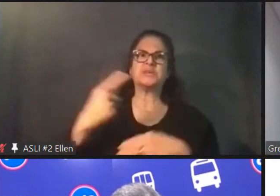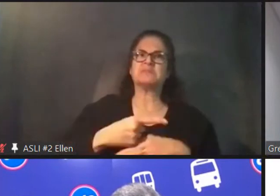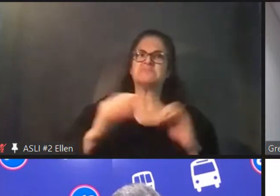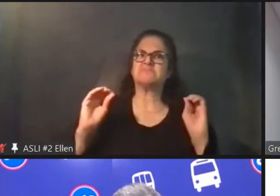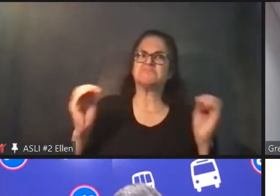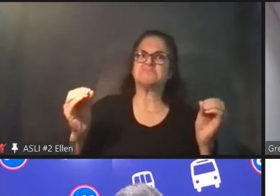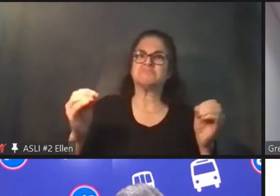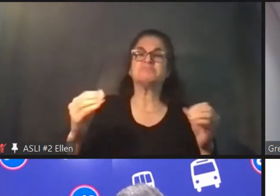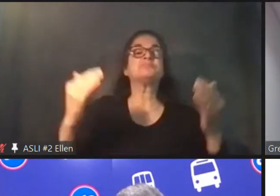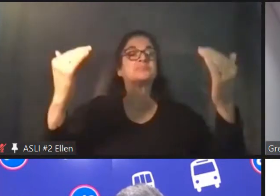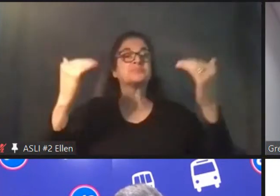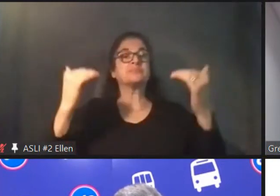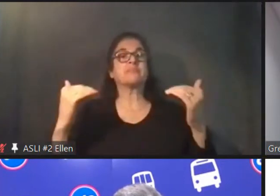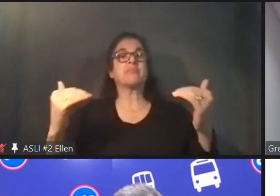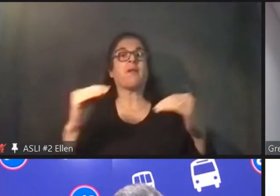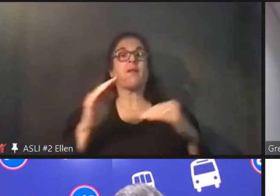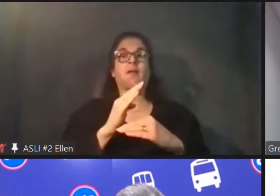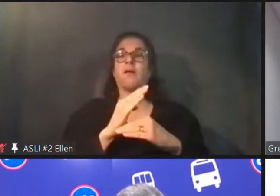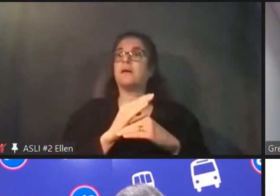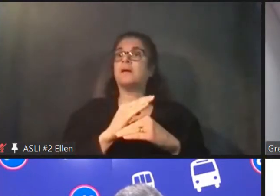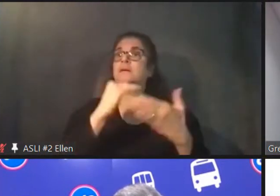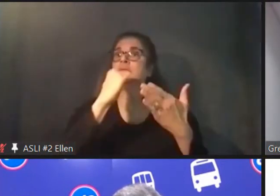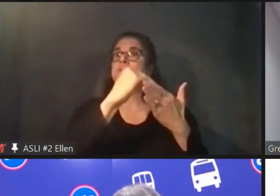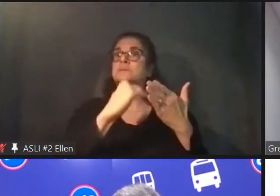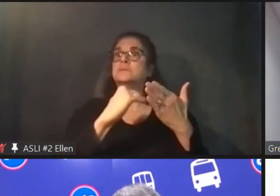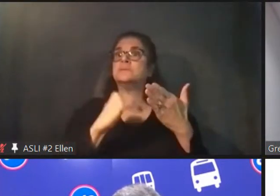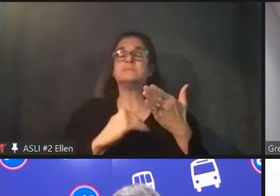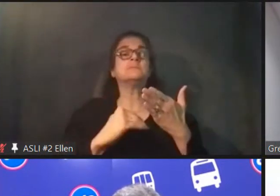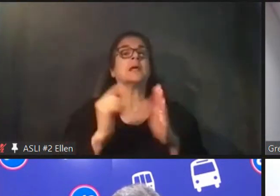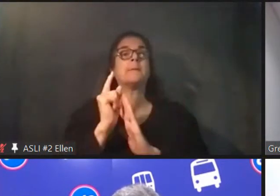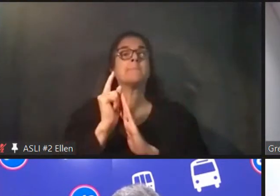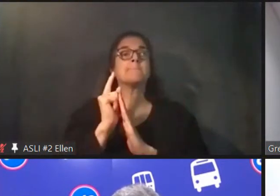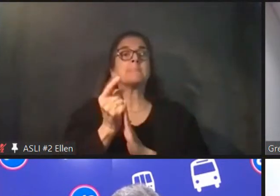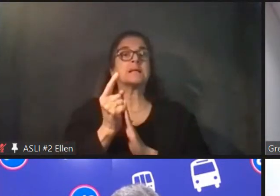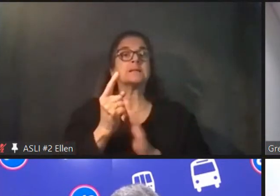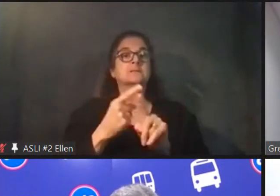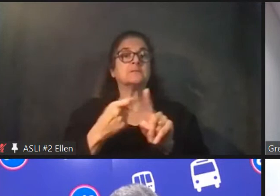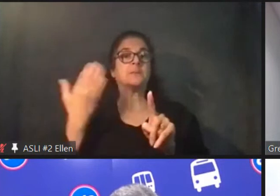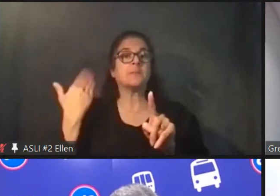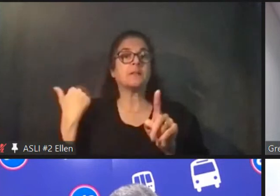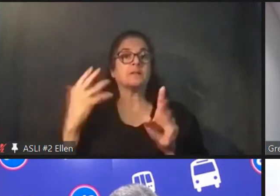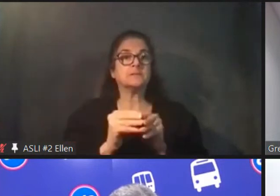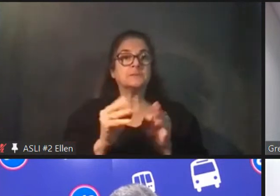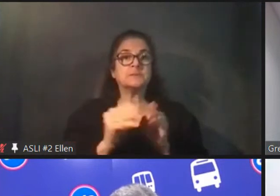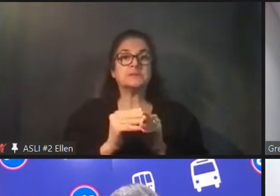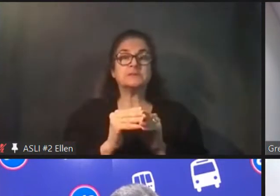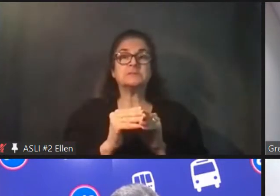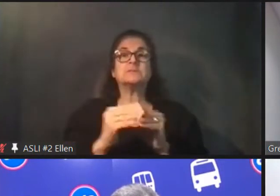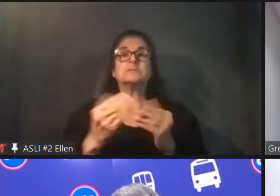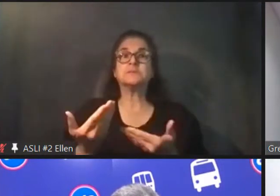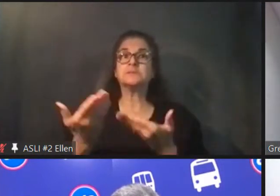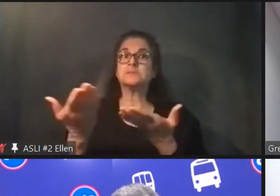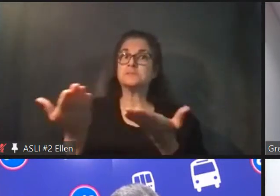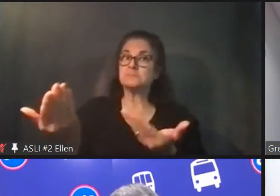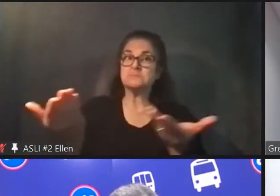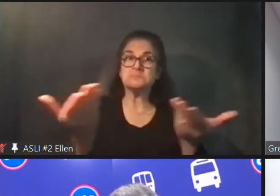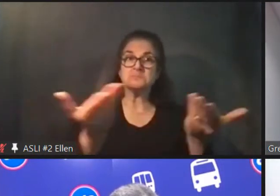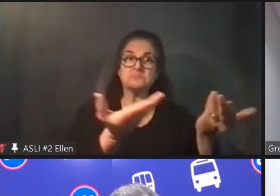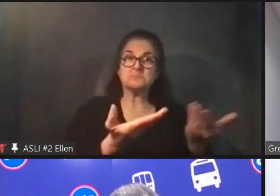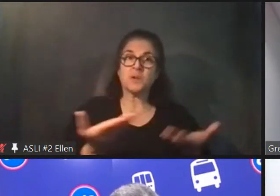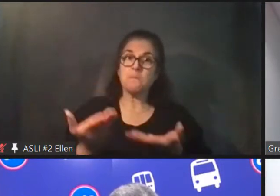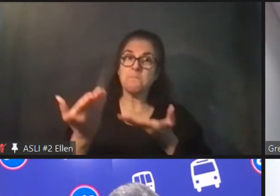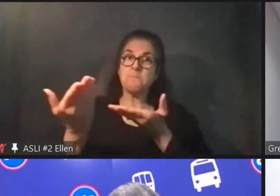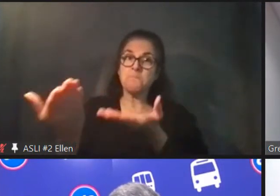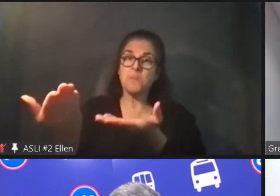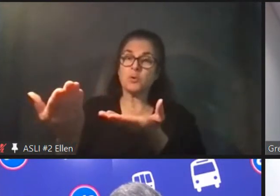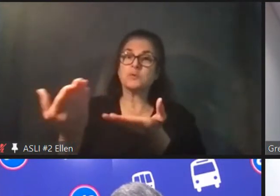Our next order of business is the approval of the minutes. I will entertain a motion to approve the minutes of the regular board meeting of